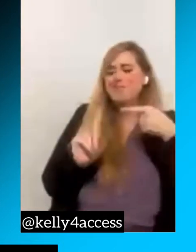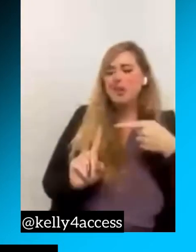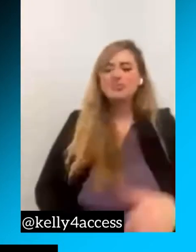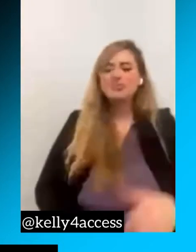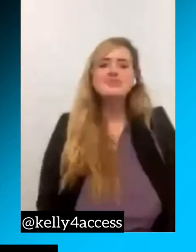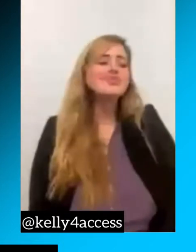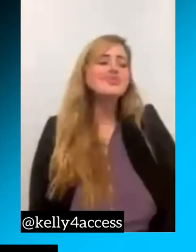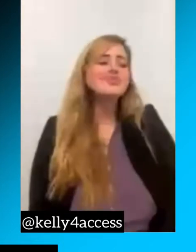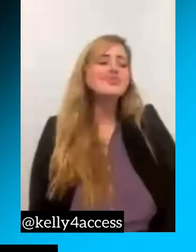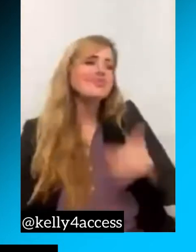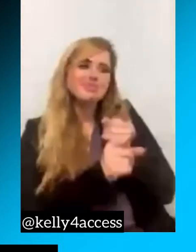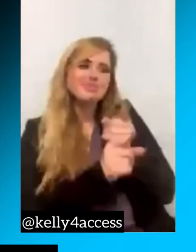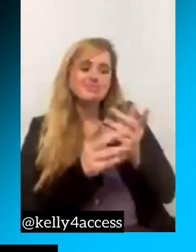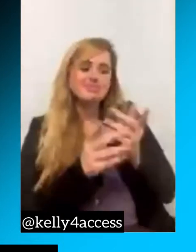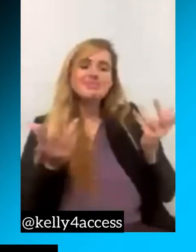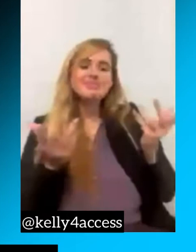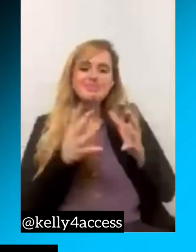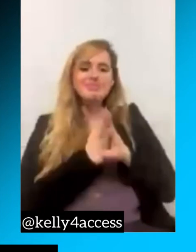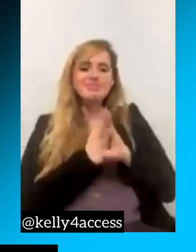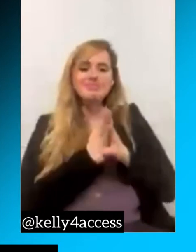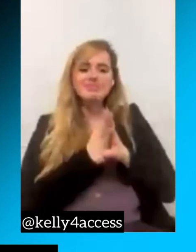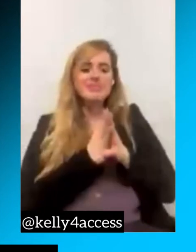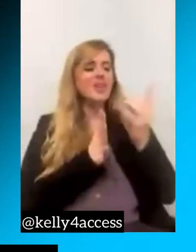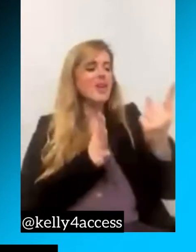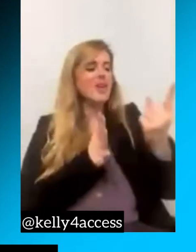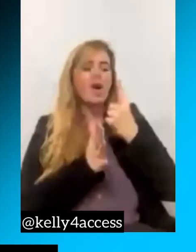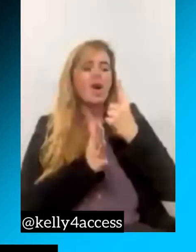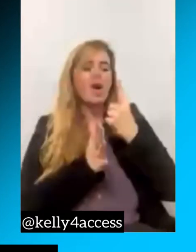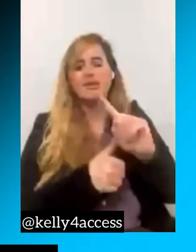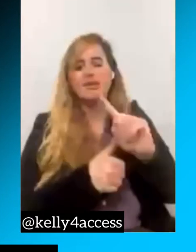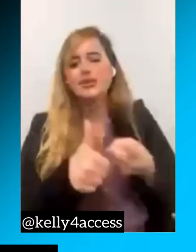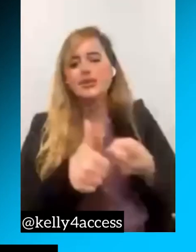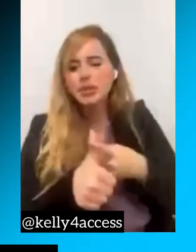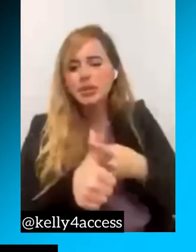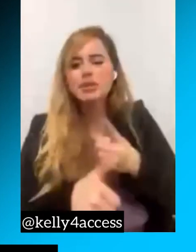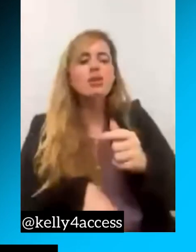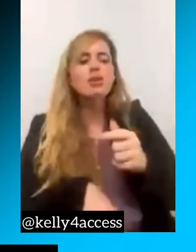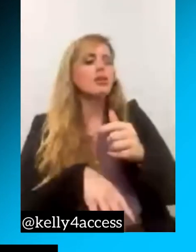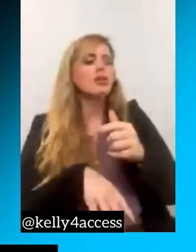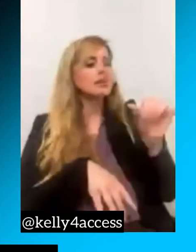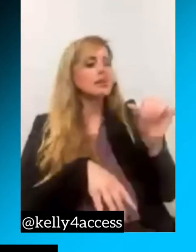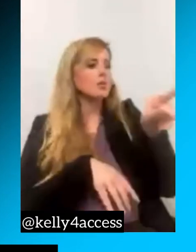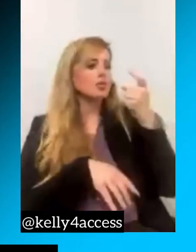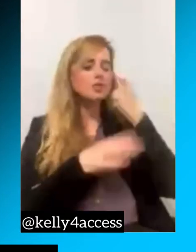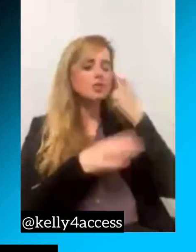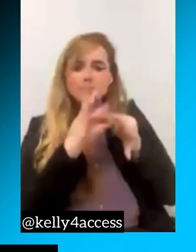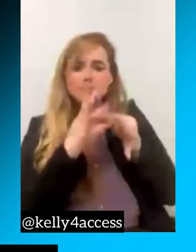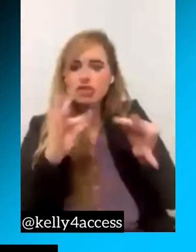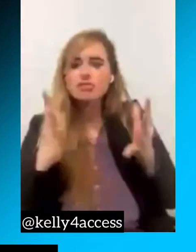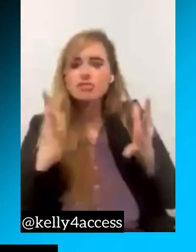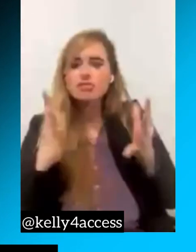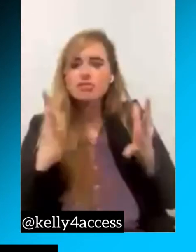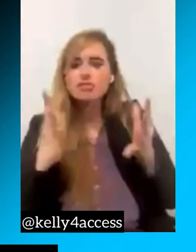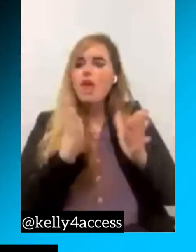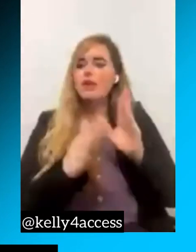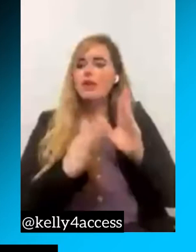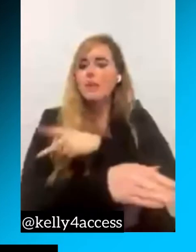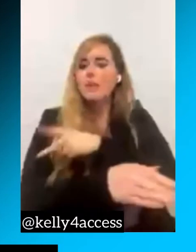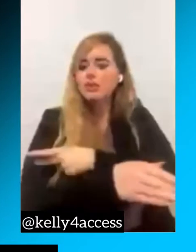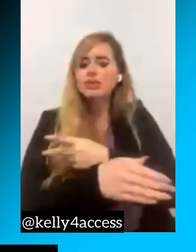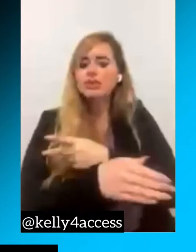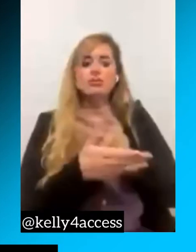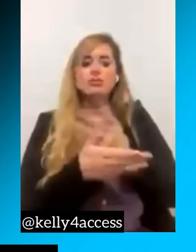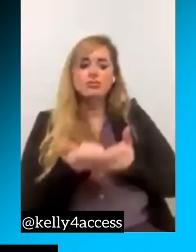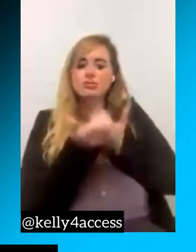ask. Always ask. Always go with what you said. Go with what they are telling you, because they're